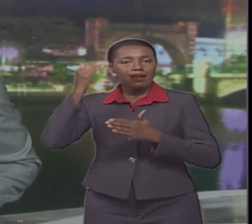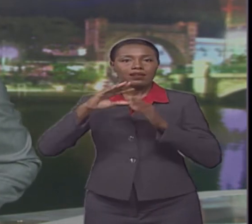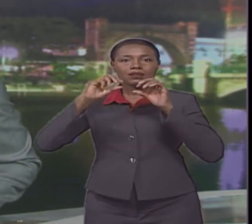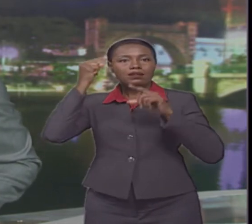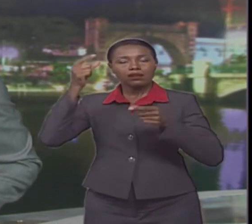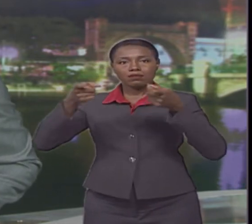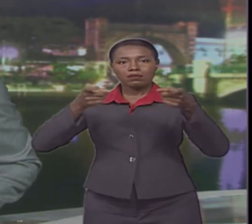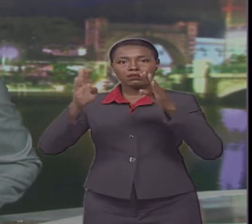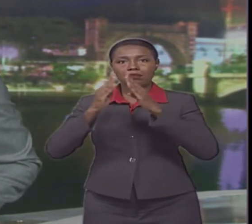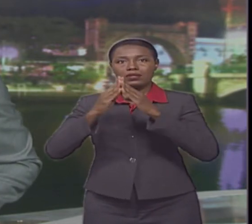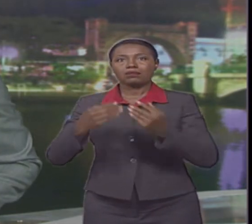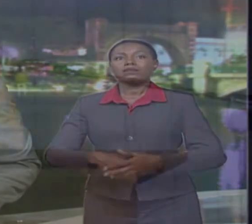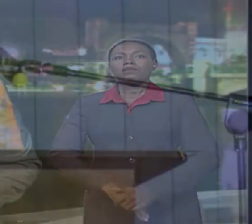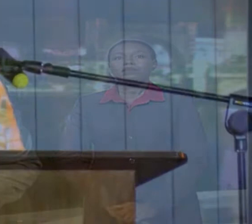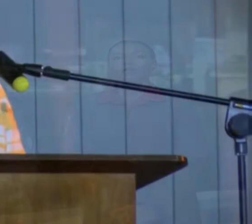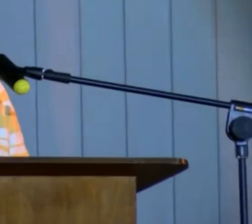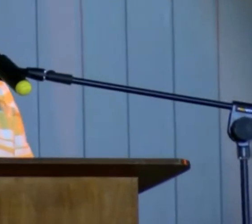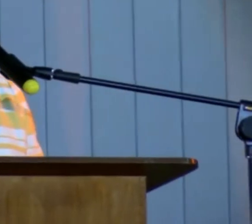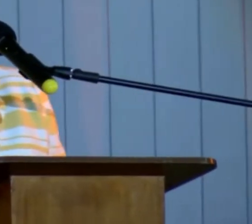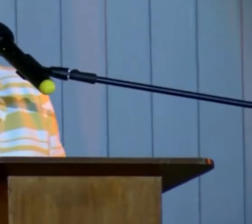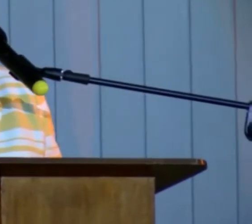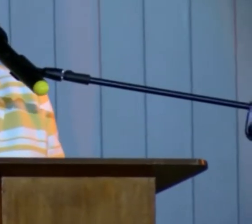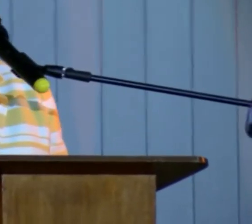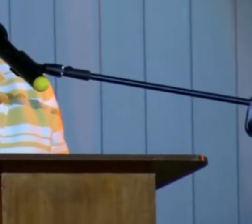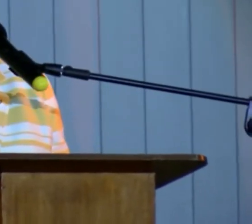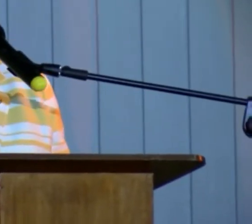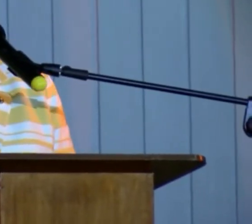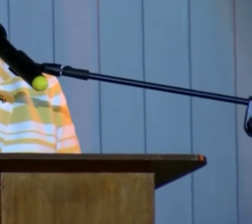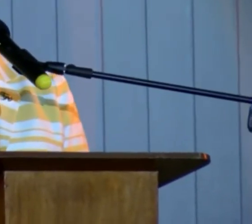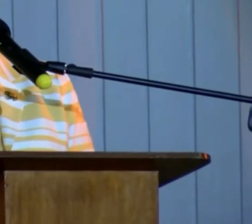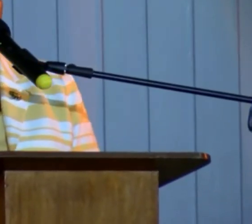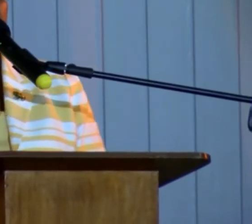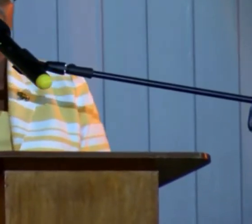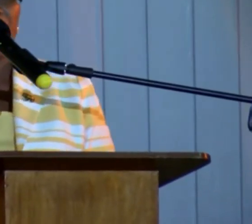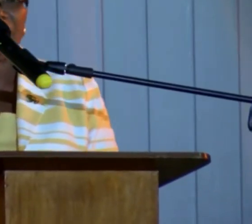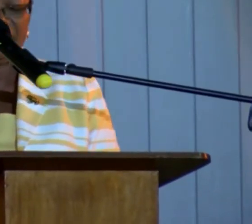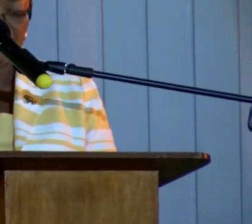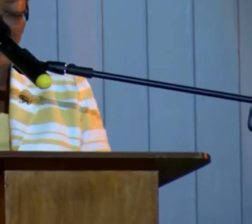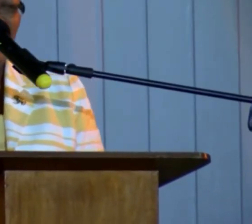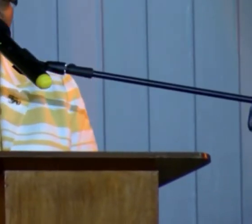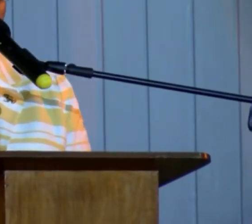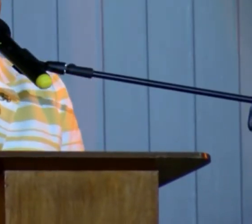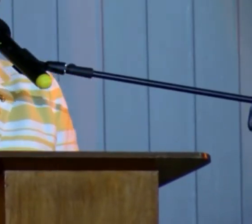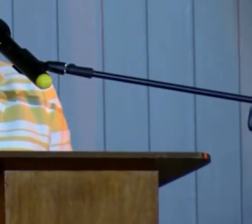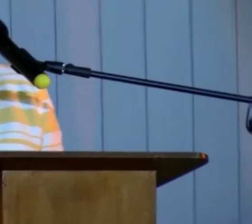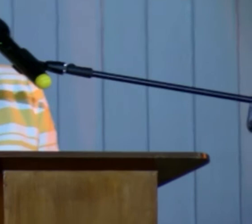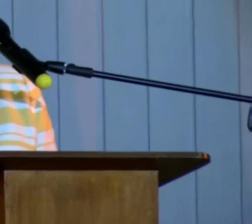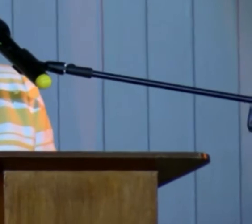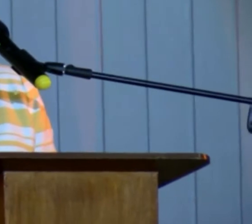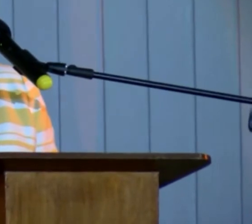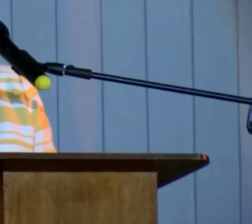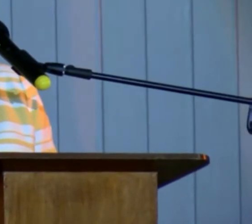retreat, which features retreats at Windsor Castle and Buckingham Palace, started today and runs until Friday. Last week, Ms.